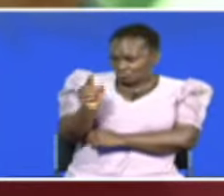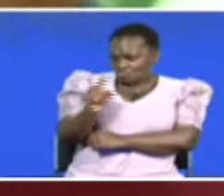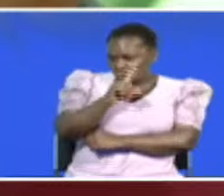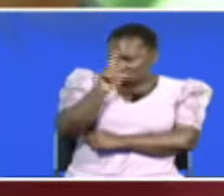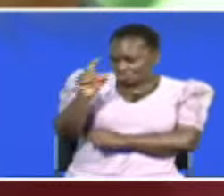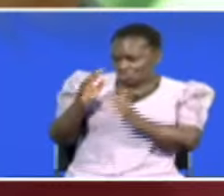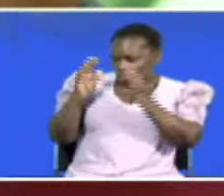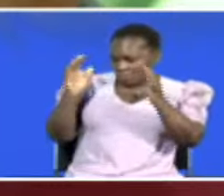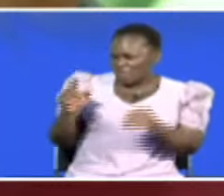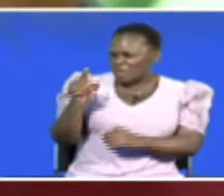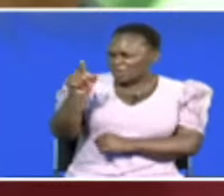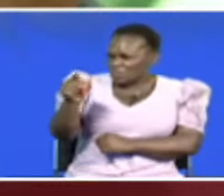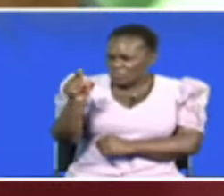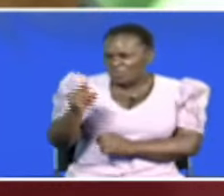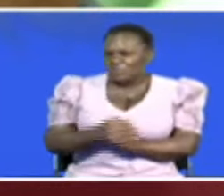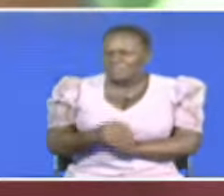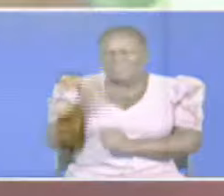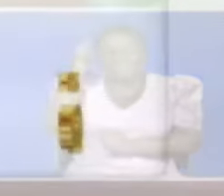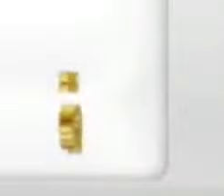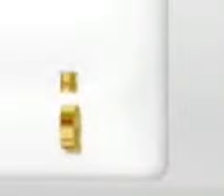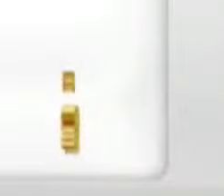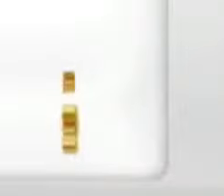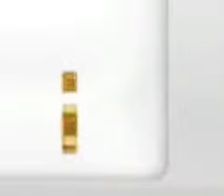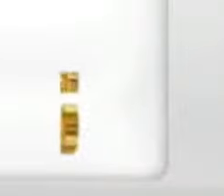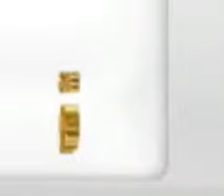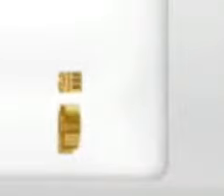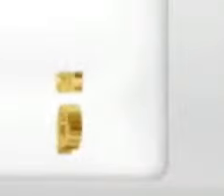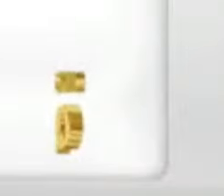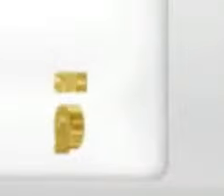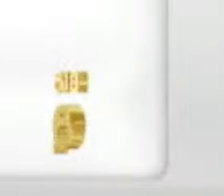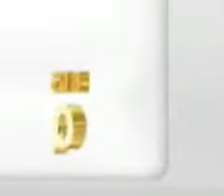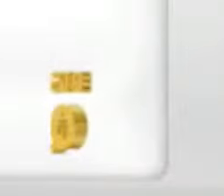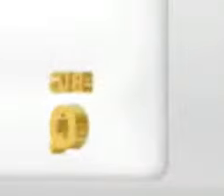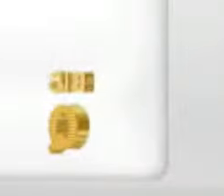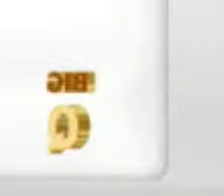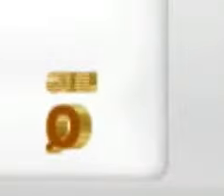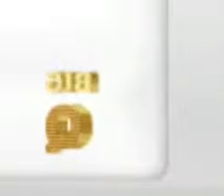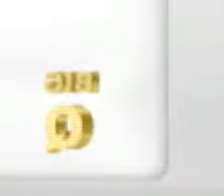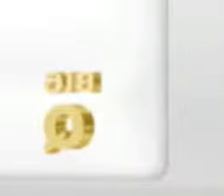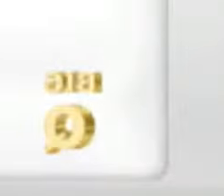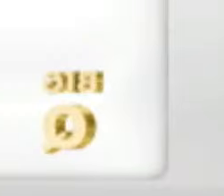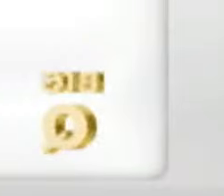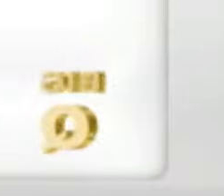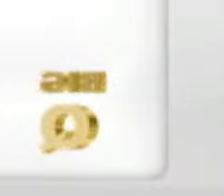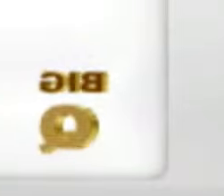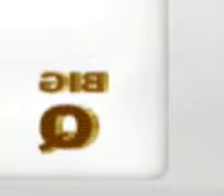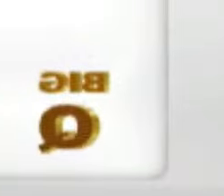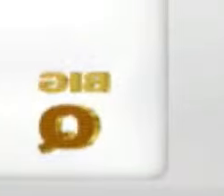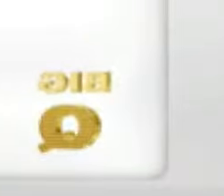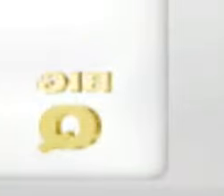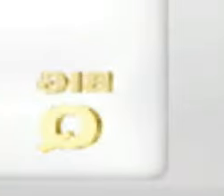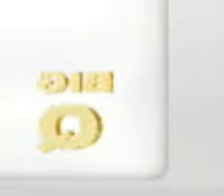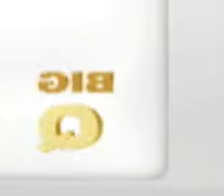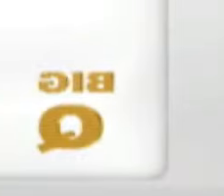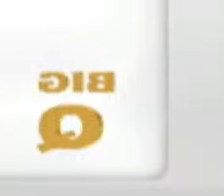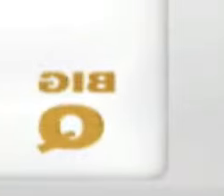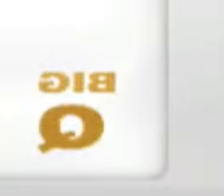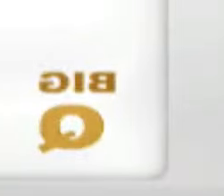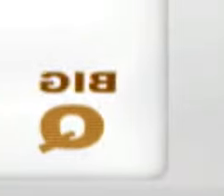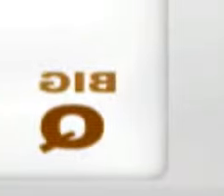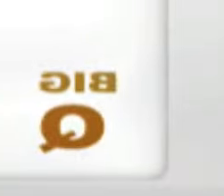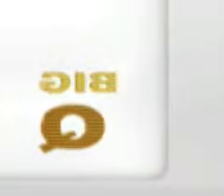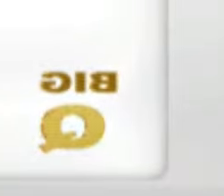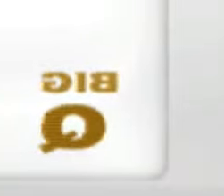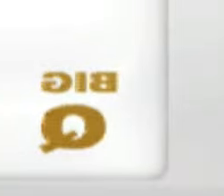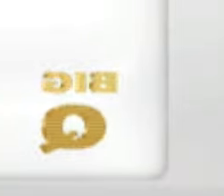our BQ, where we ask you, do you think ODM party can survive in the absence of Raila Odinga? I repeat, do you